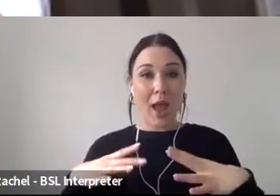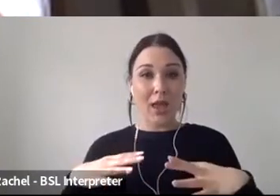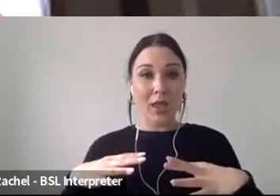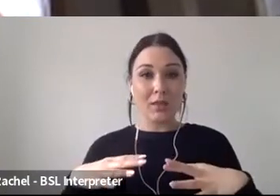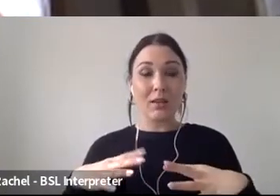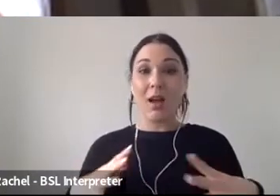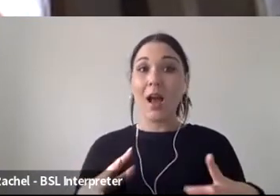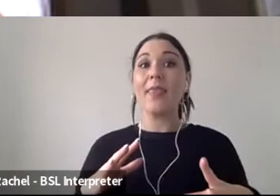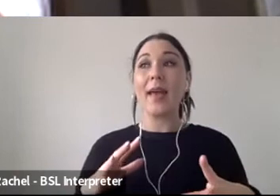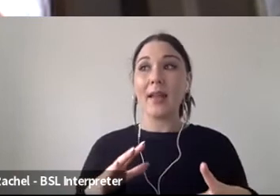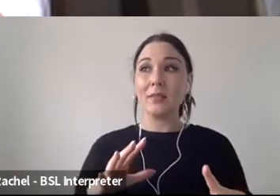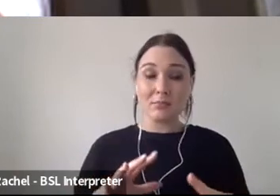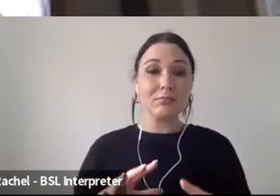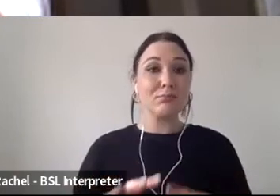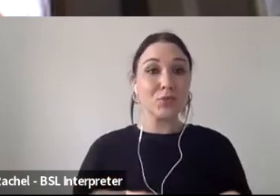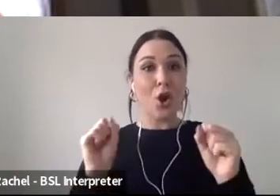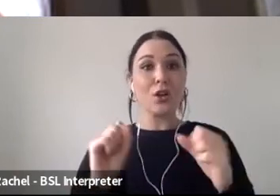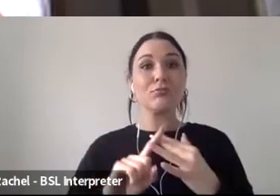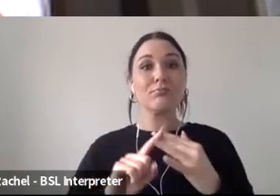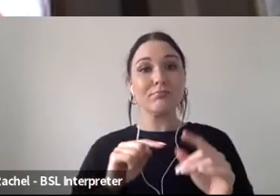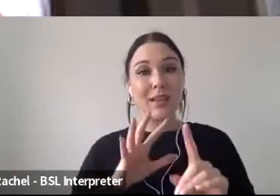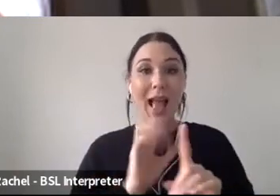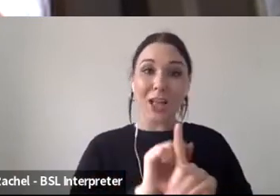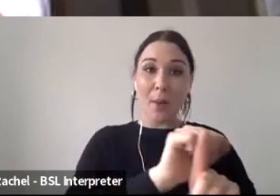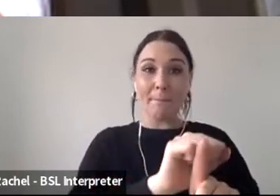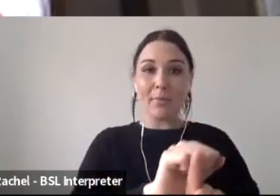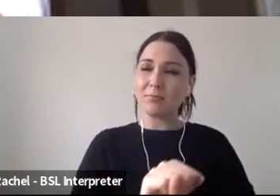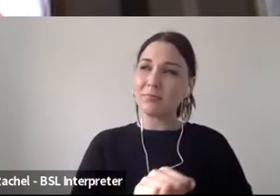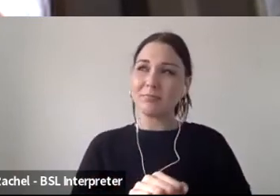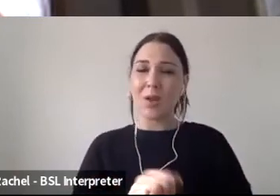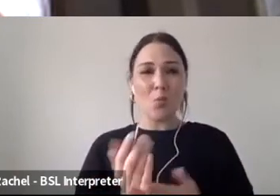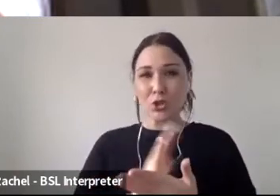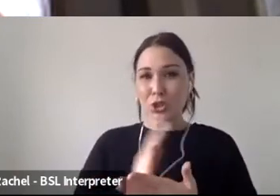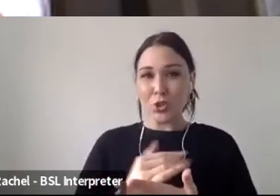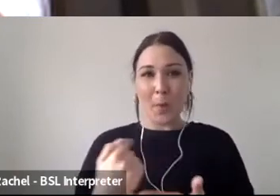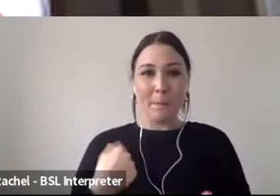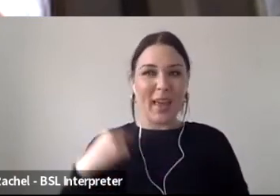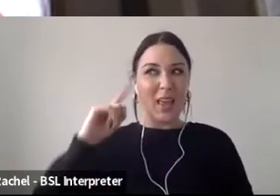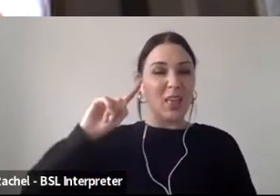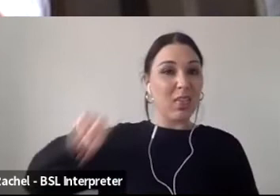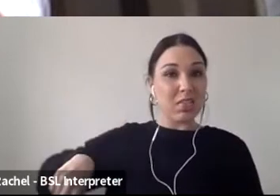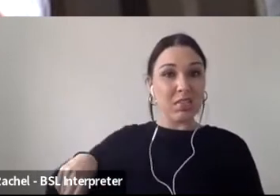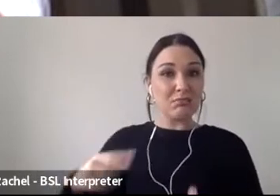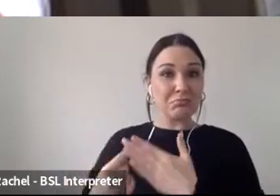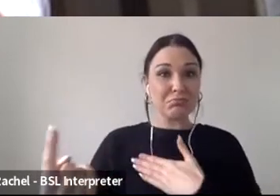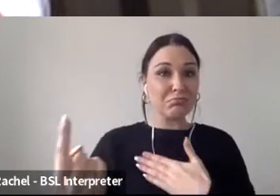whereas I wasn't sure if it was just me being antisocial or not, there is actually that was one of the things